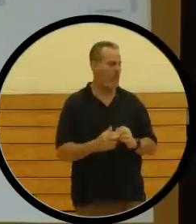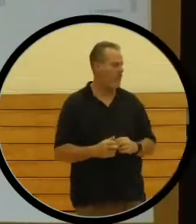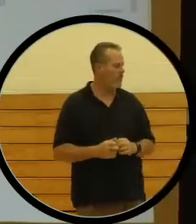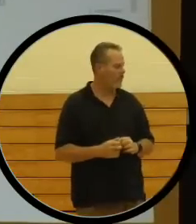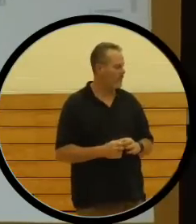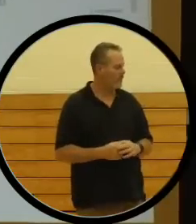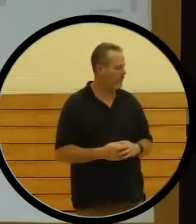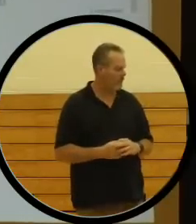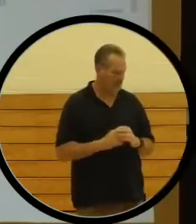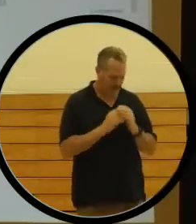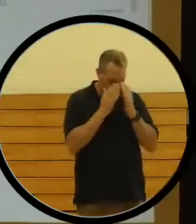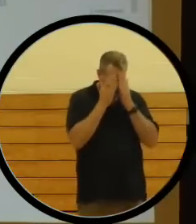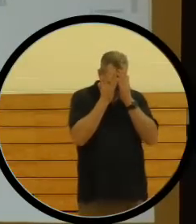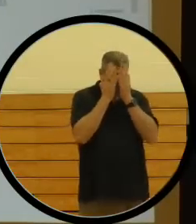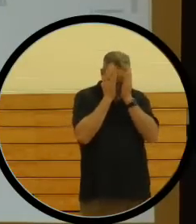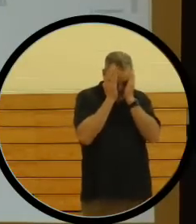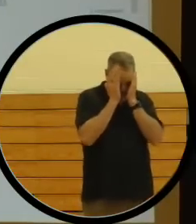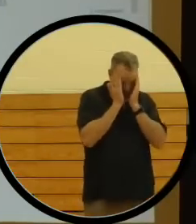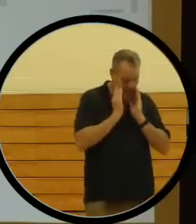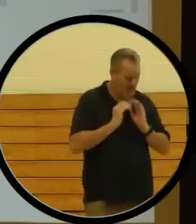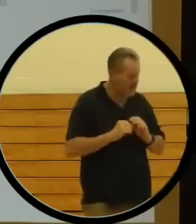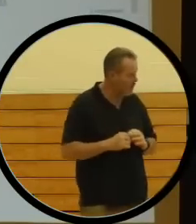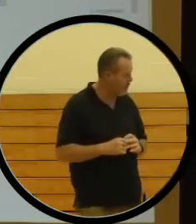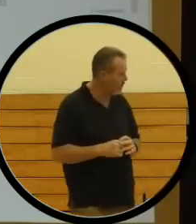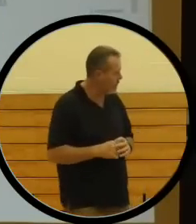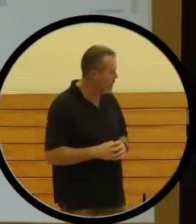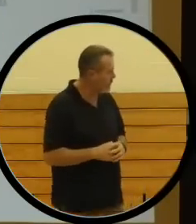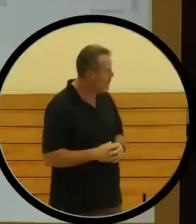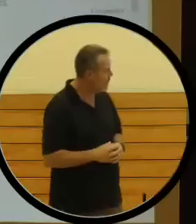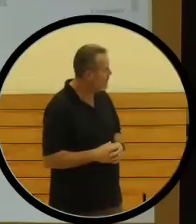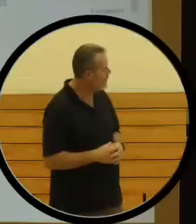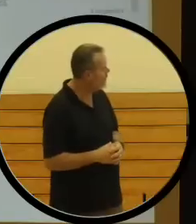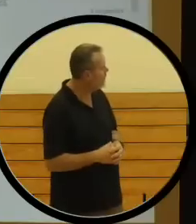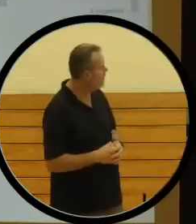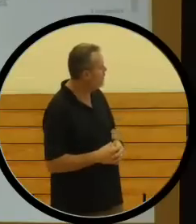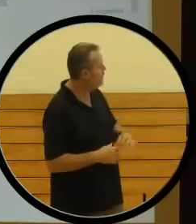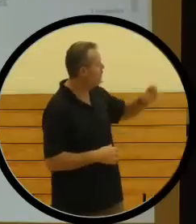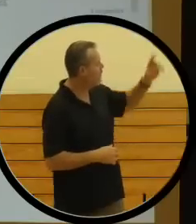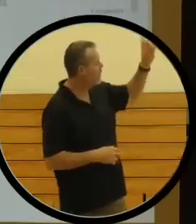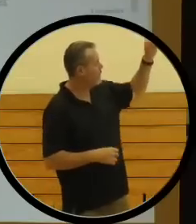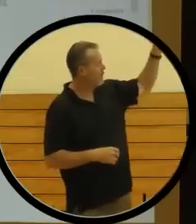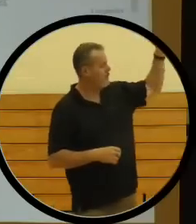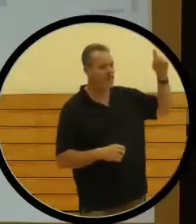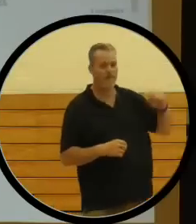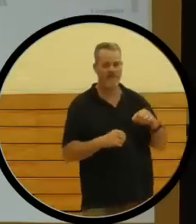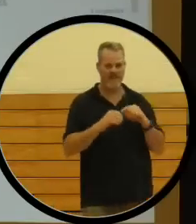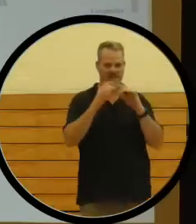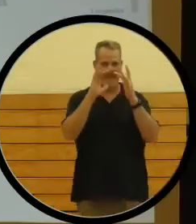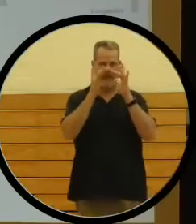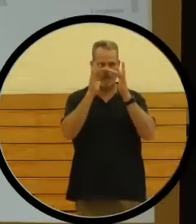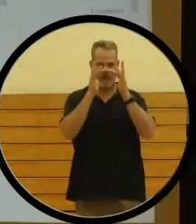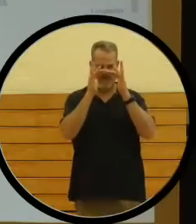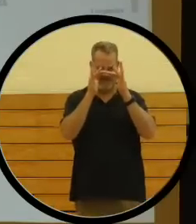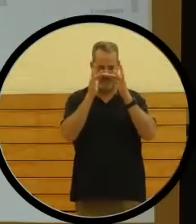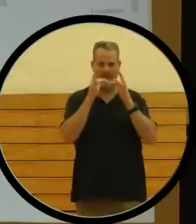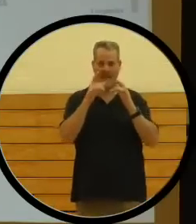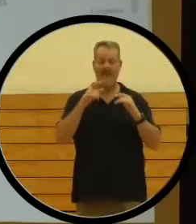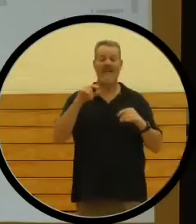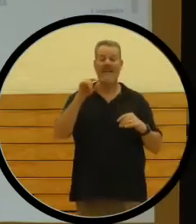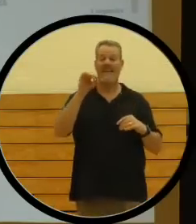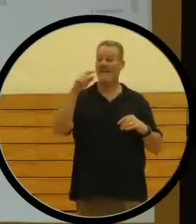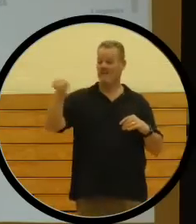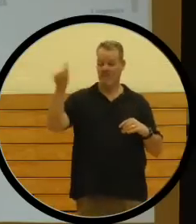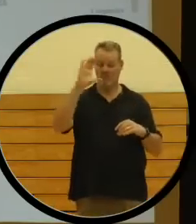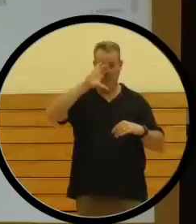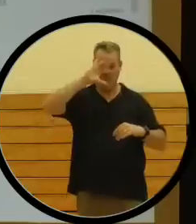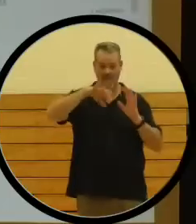And I think a lot of you guys know how to do this, but if you just go onto the internet and look for "did you feel it," you